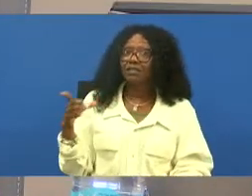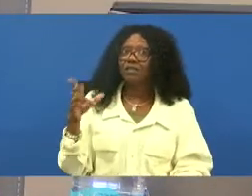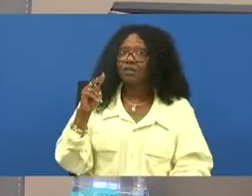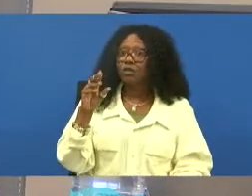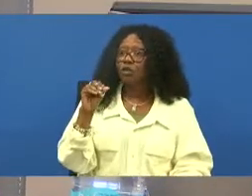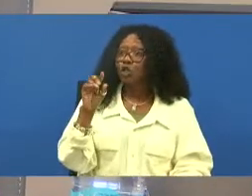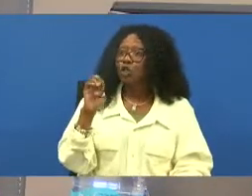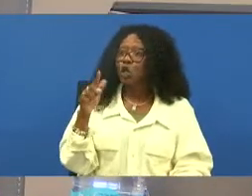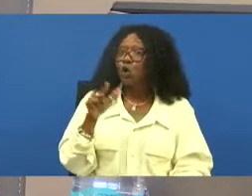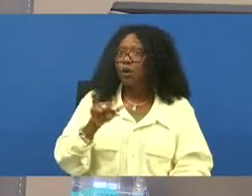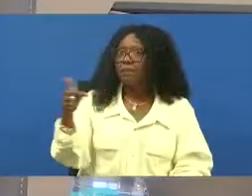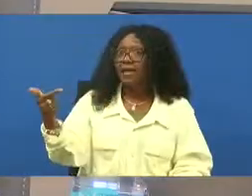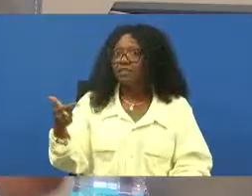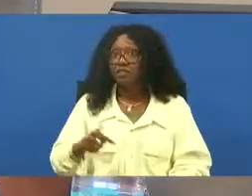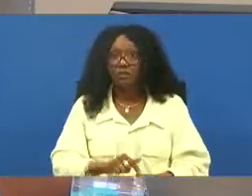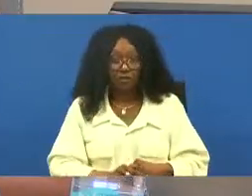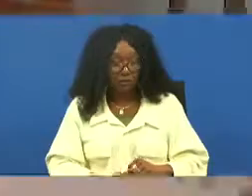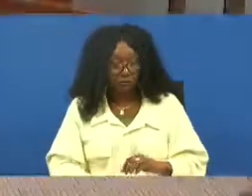this back over to you.